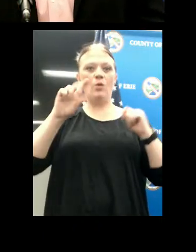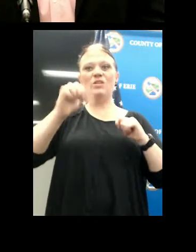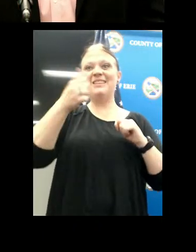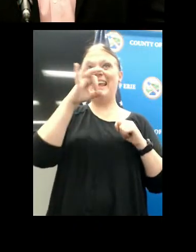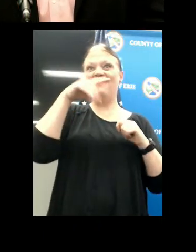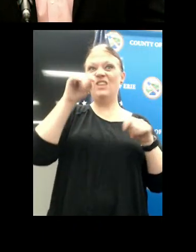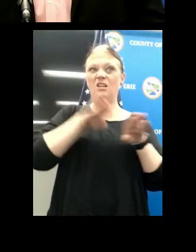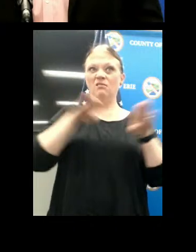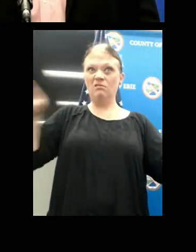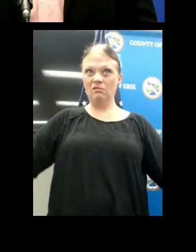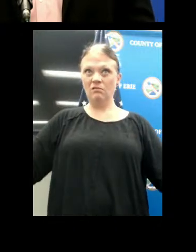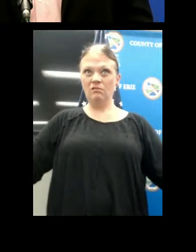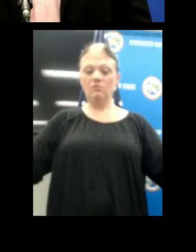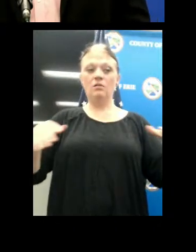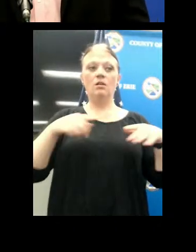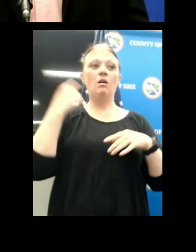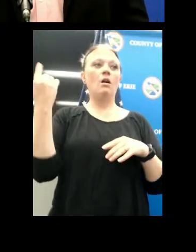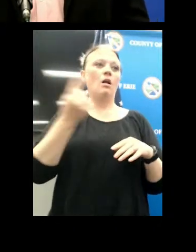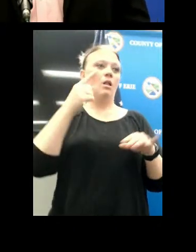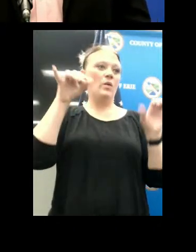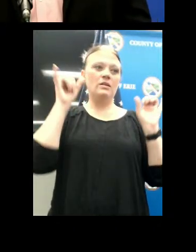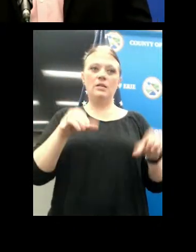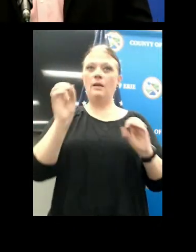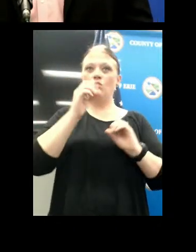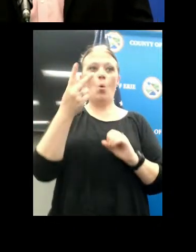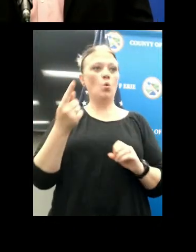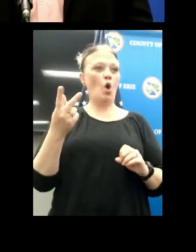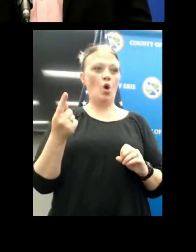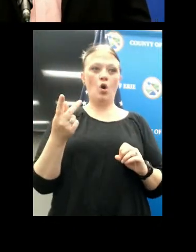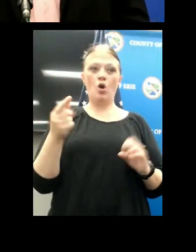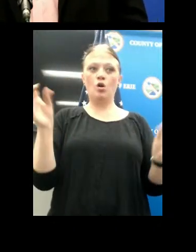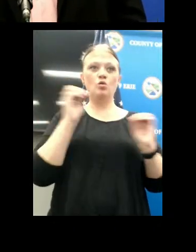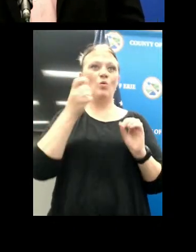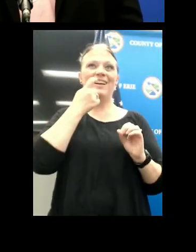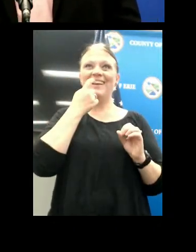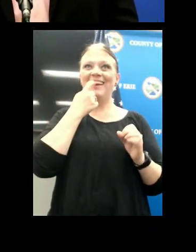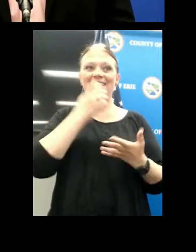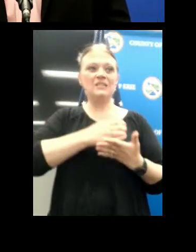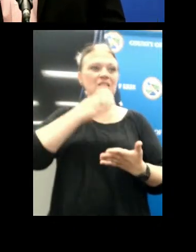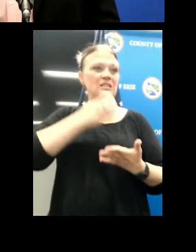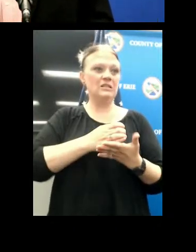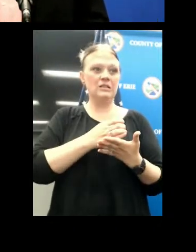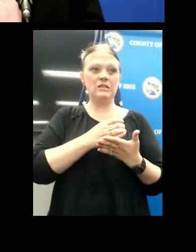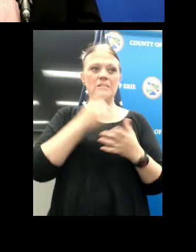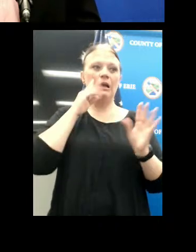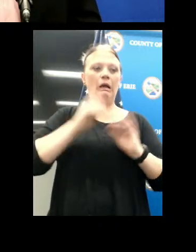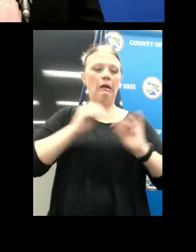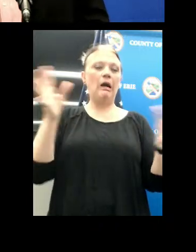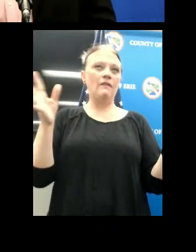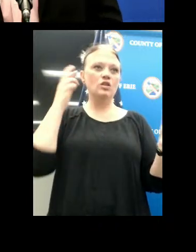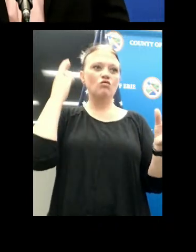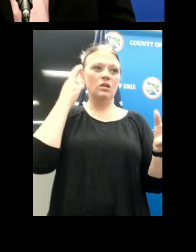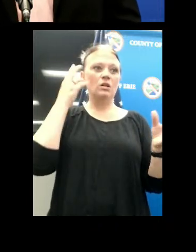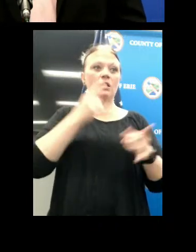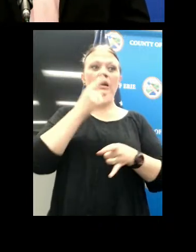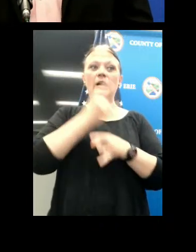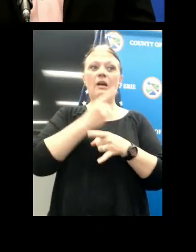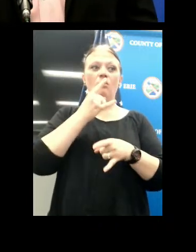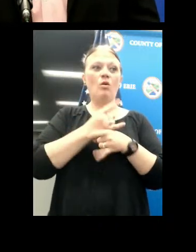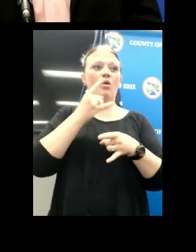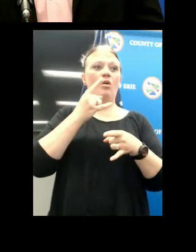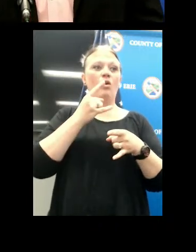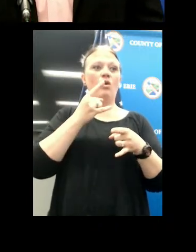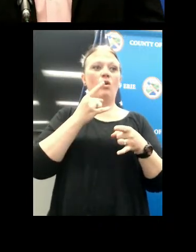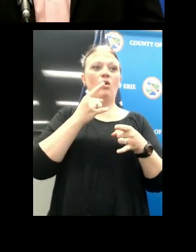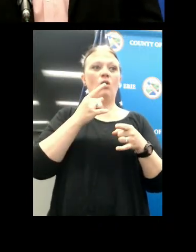feet apart from each other. As always at Bennett Beach, no dogs, no glass containers for the obvious reasons. Alcohol is not